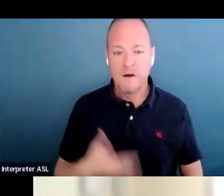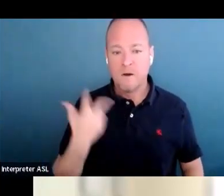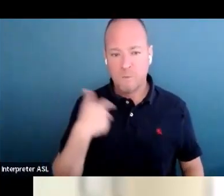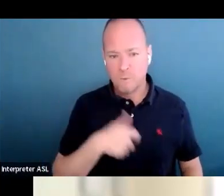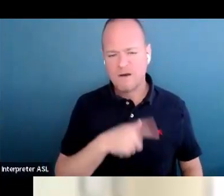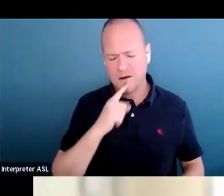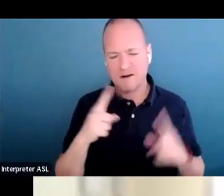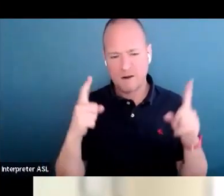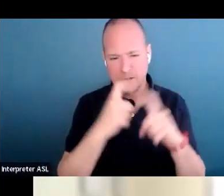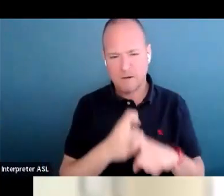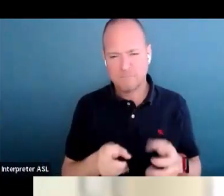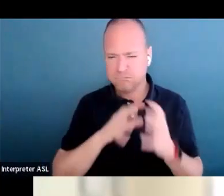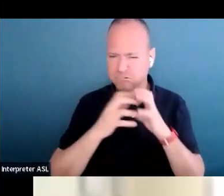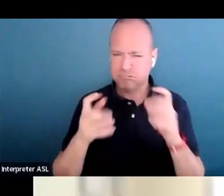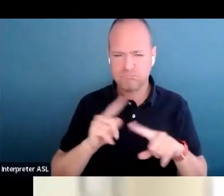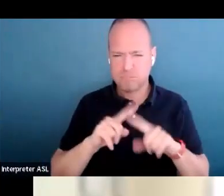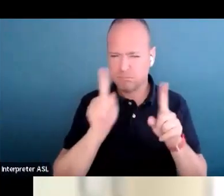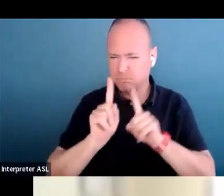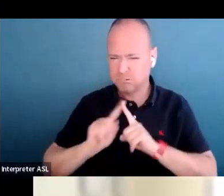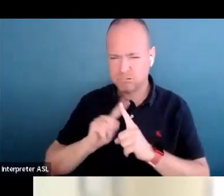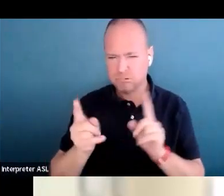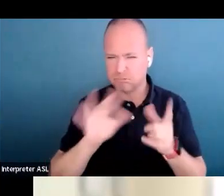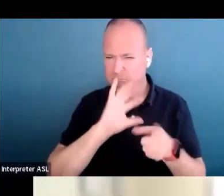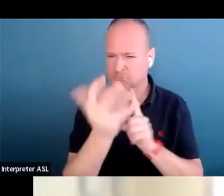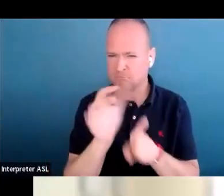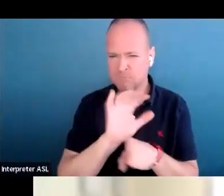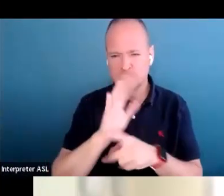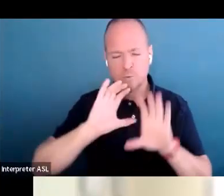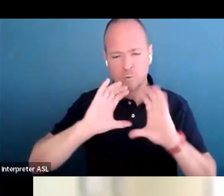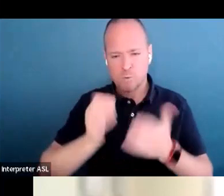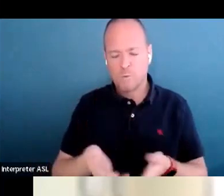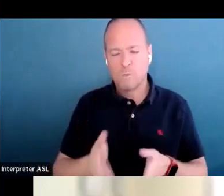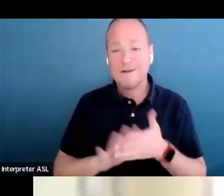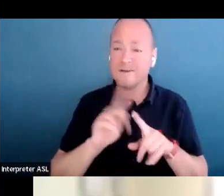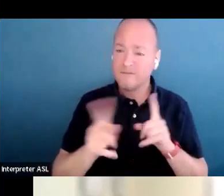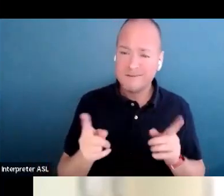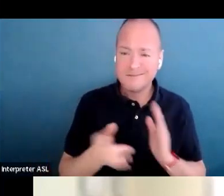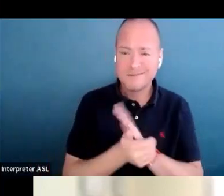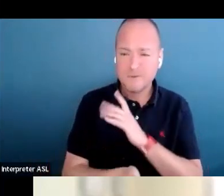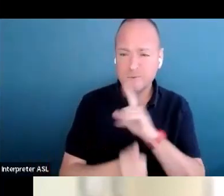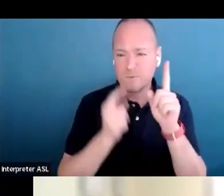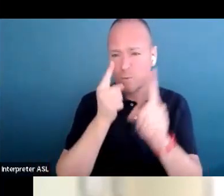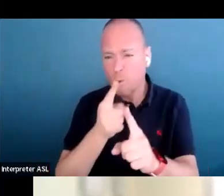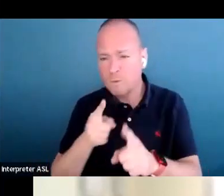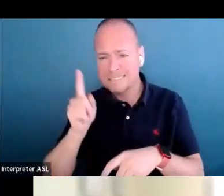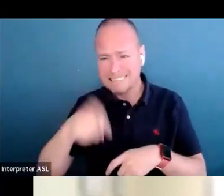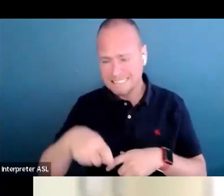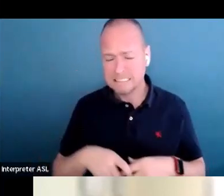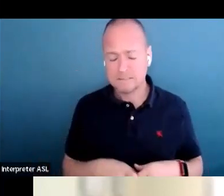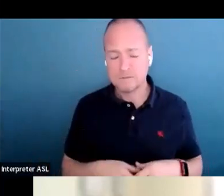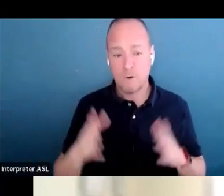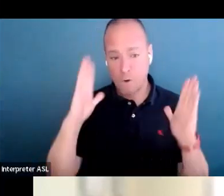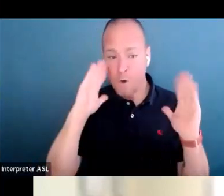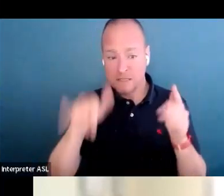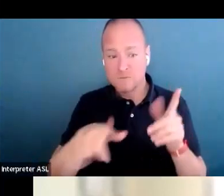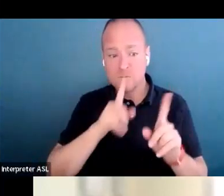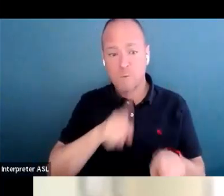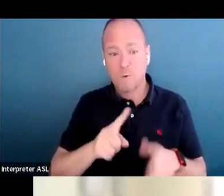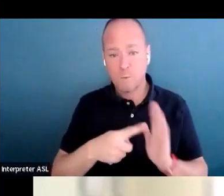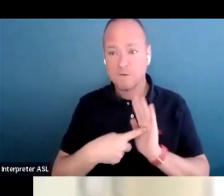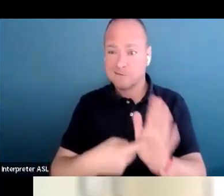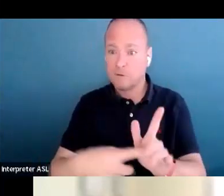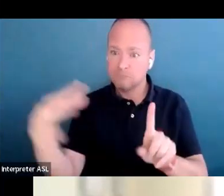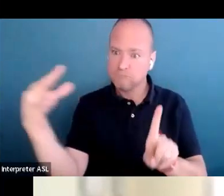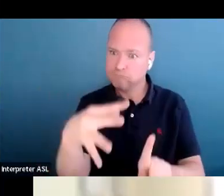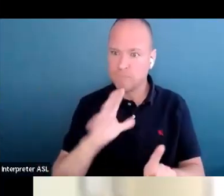complex, multifaceted group with different skills, goals, and needs. Hopefully, this report will highlight our diversity and